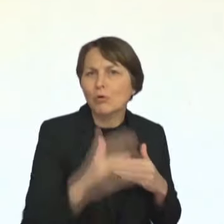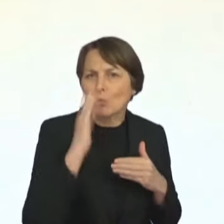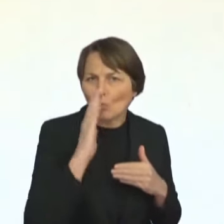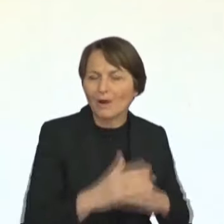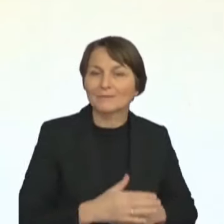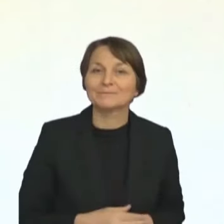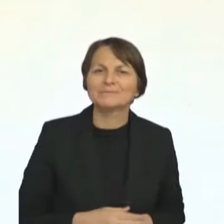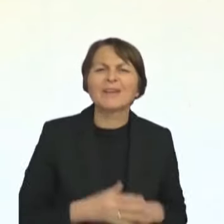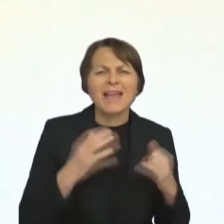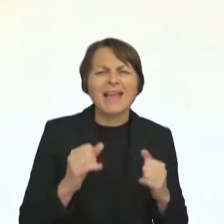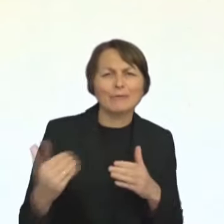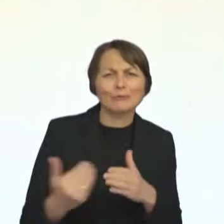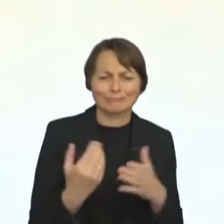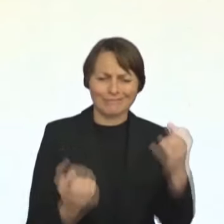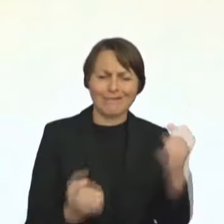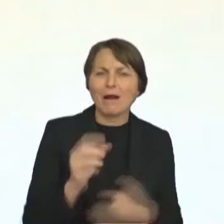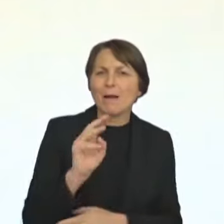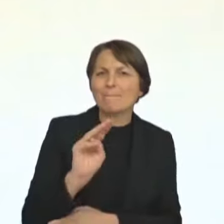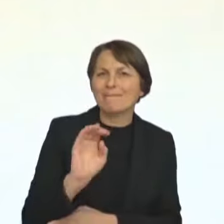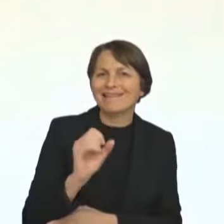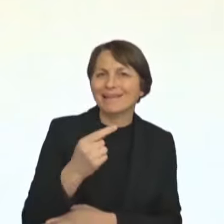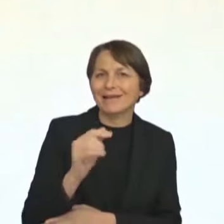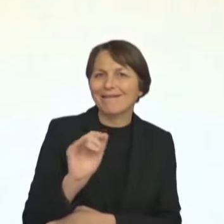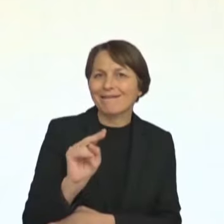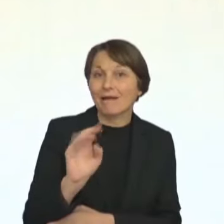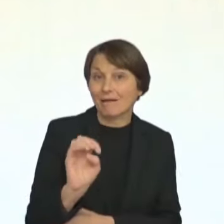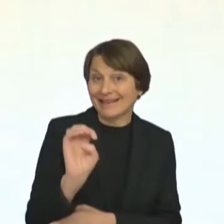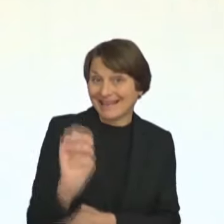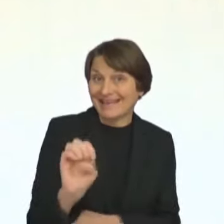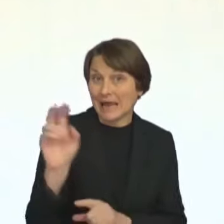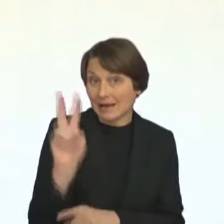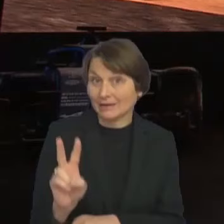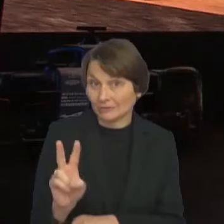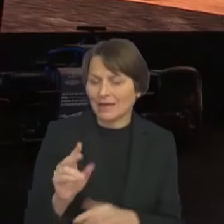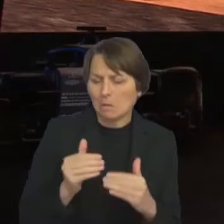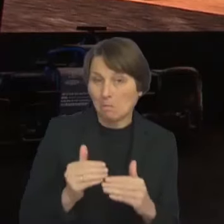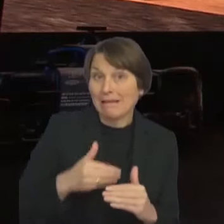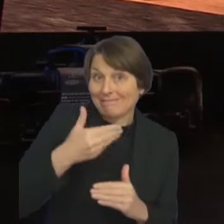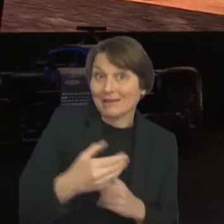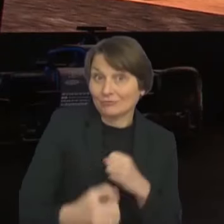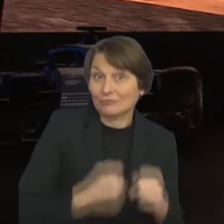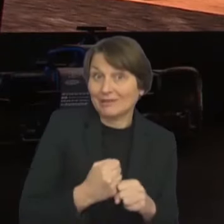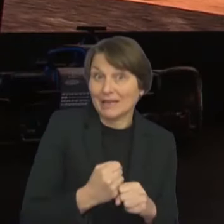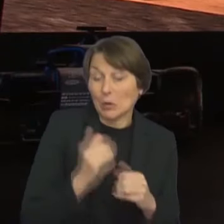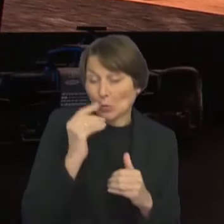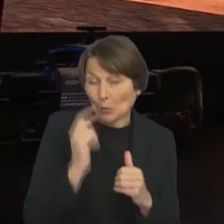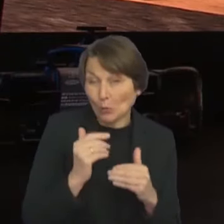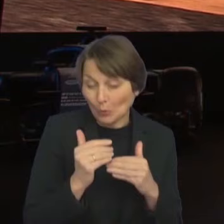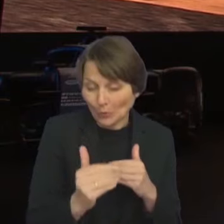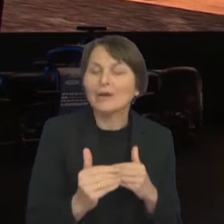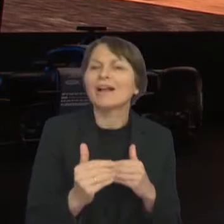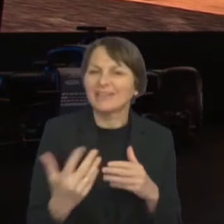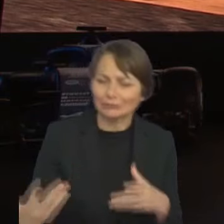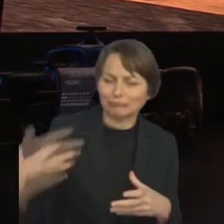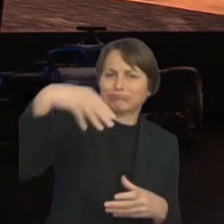which is going to be out in the streets at the early next year, is going to be the first embodiment of this. It's